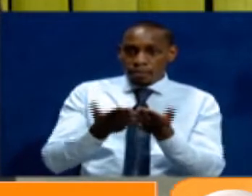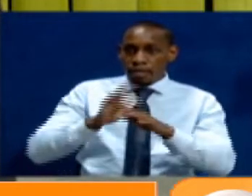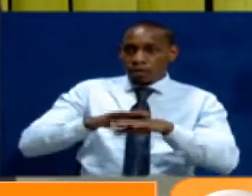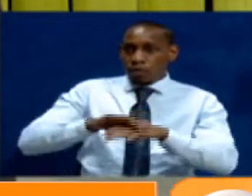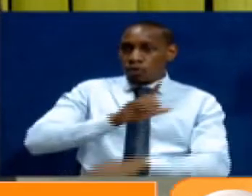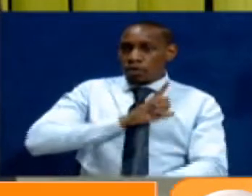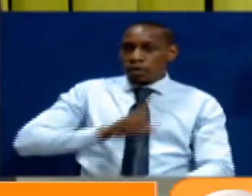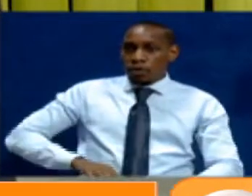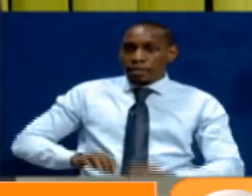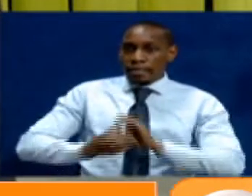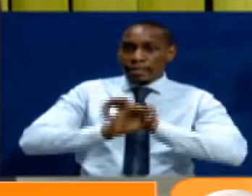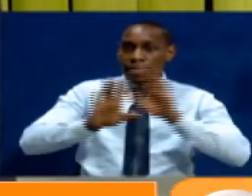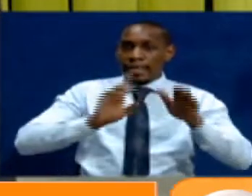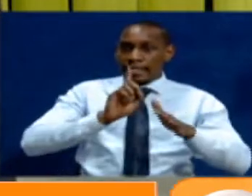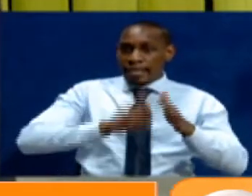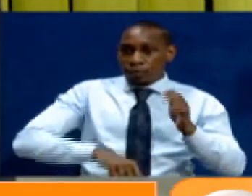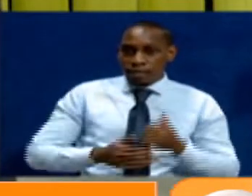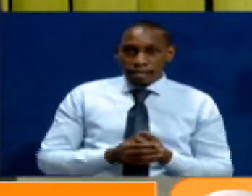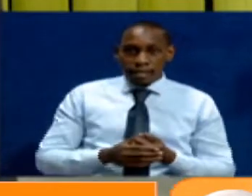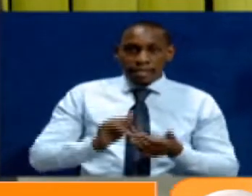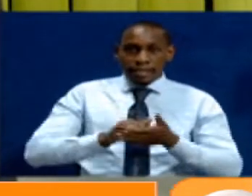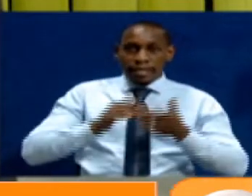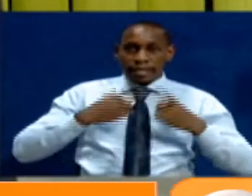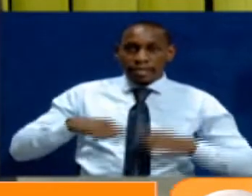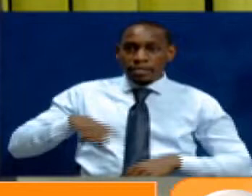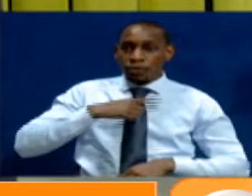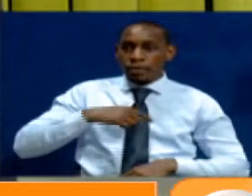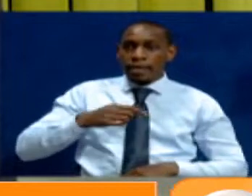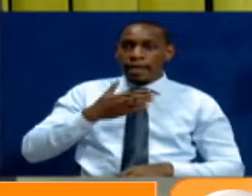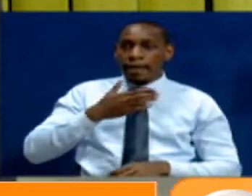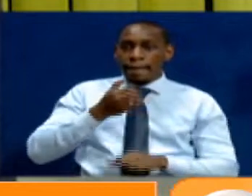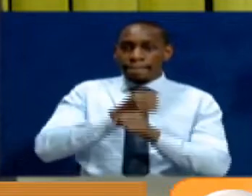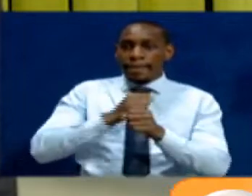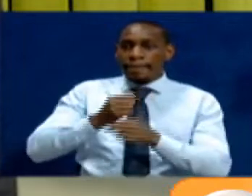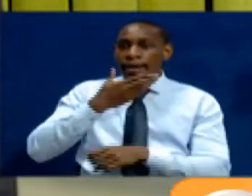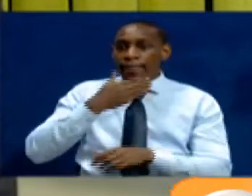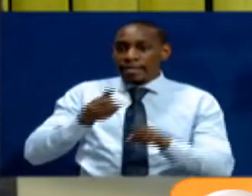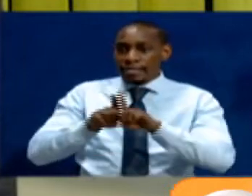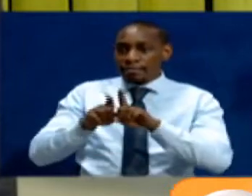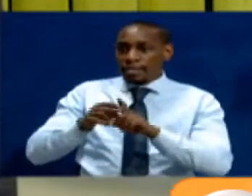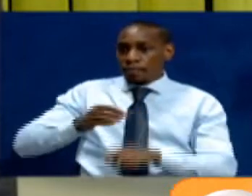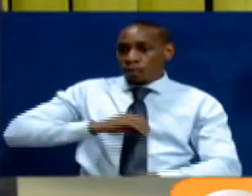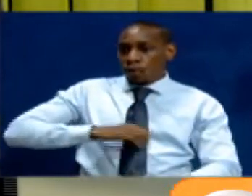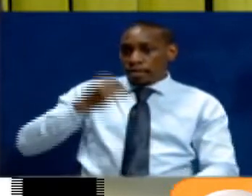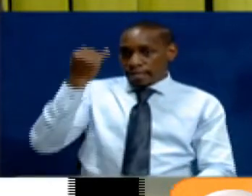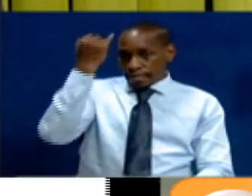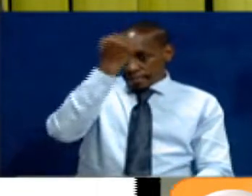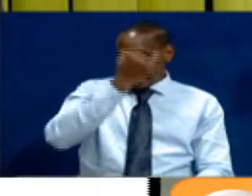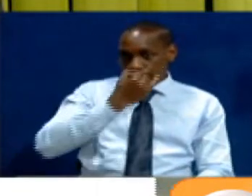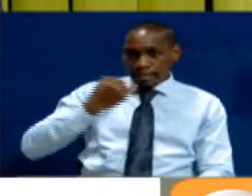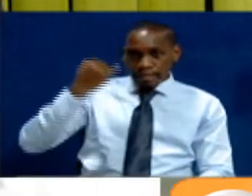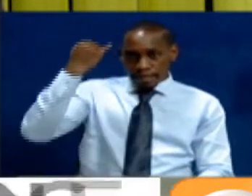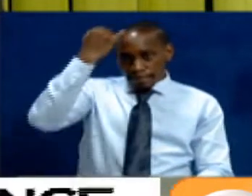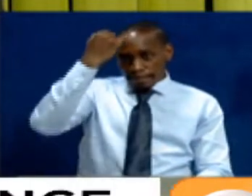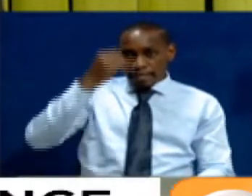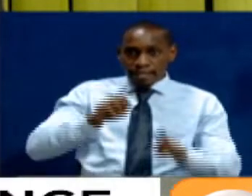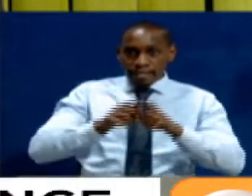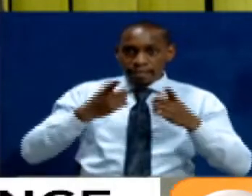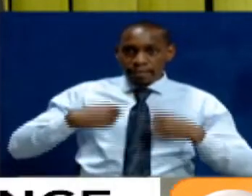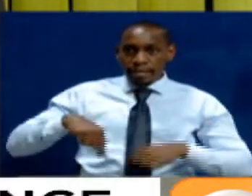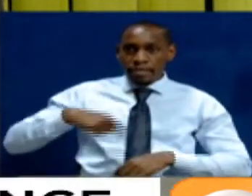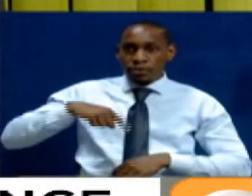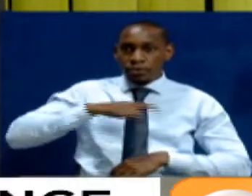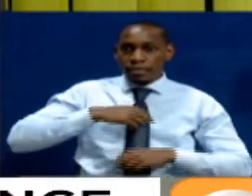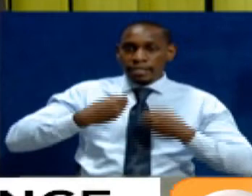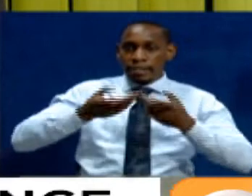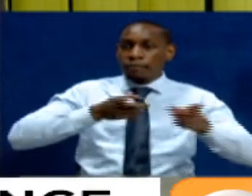Lord clearly says, let us make man in our own image, and let us give